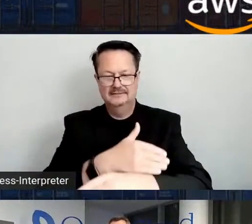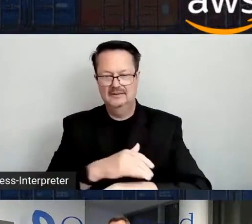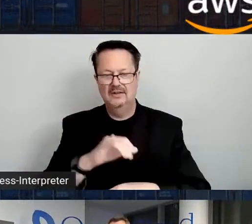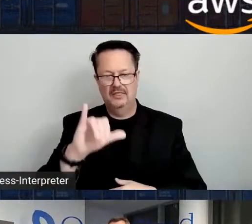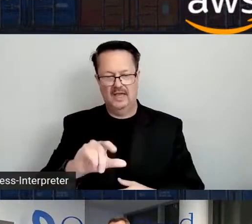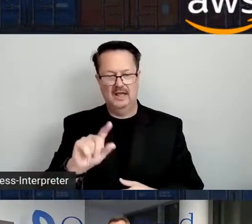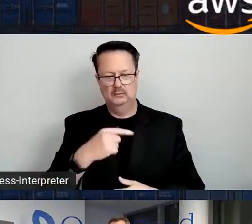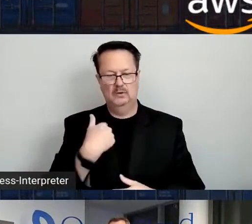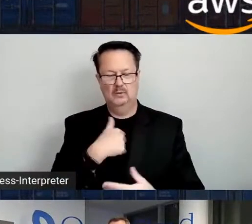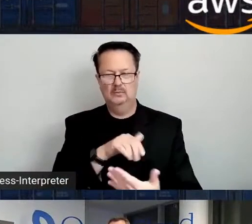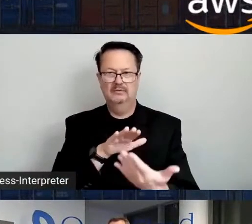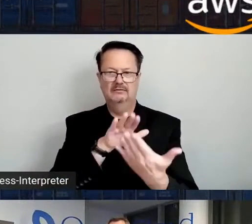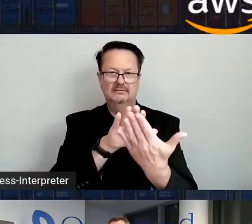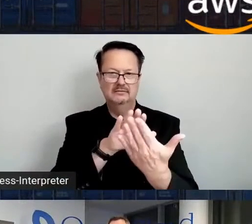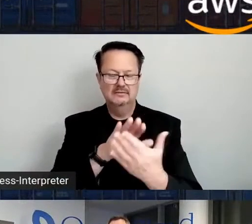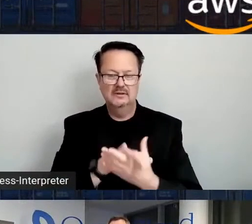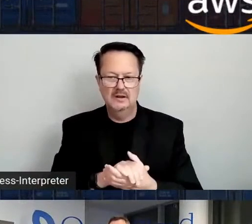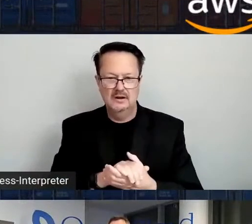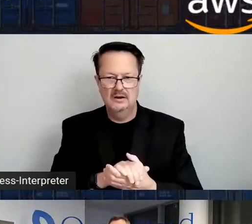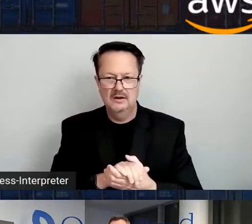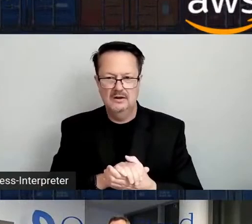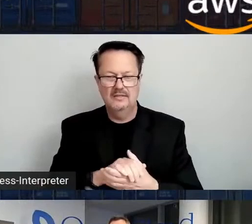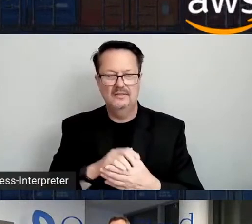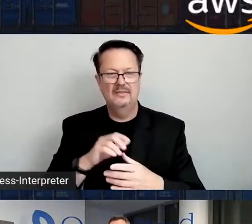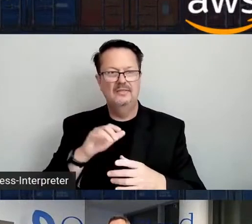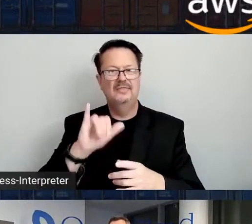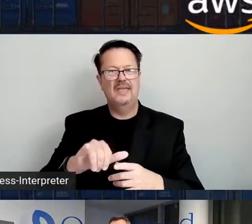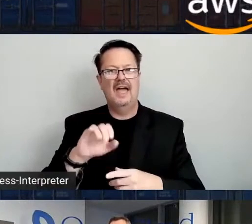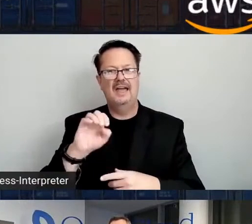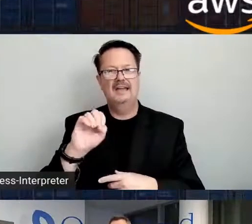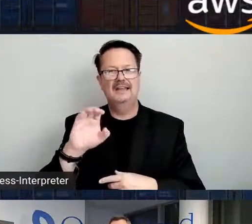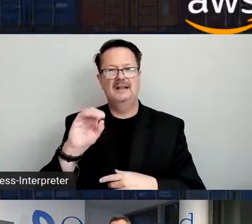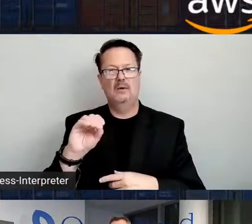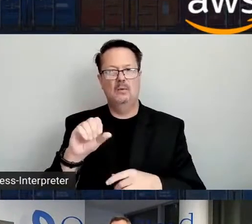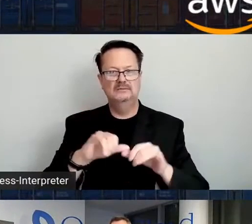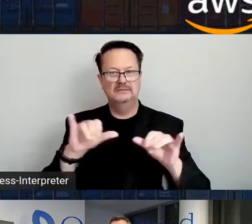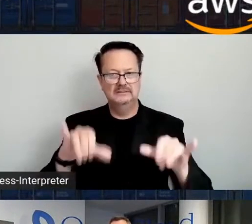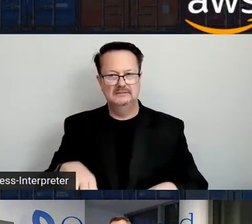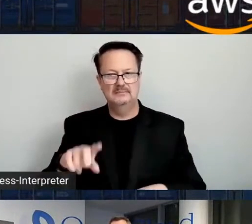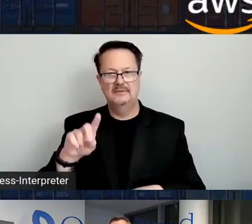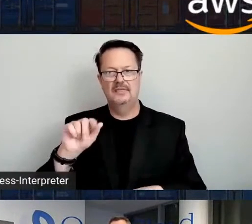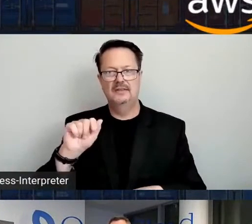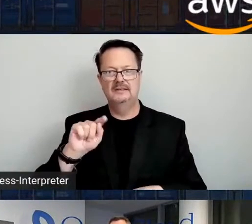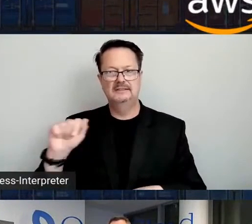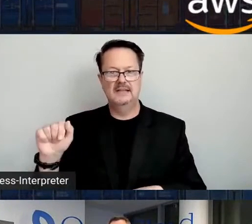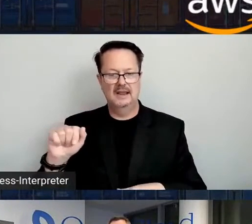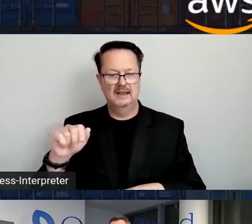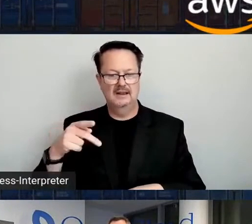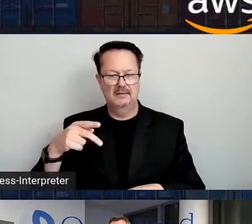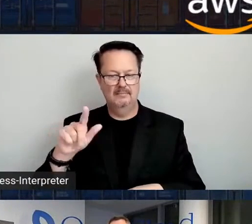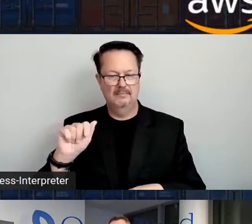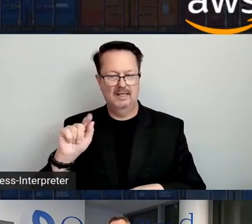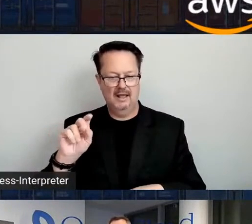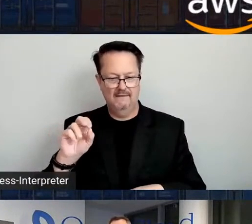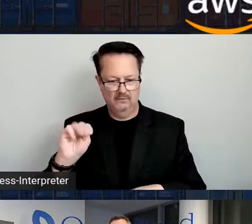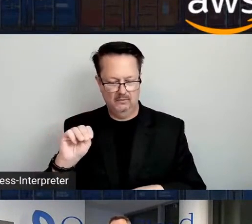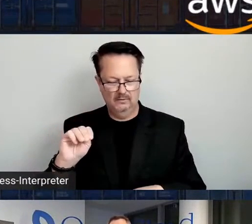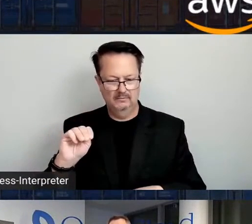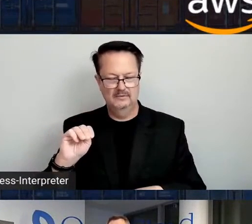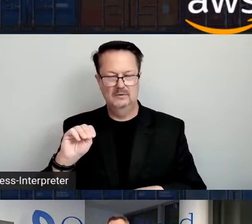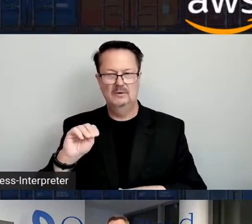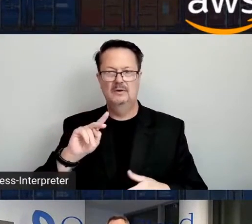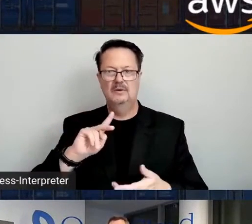are building this ecosystem data platform, which need indeed the